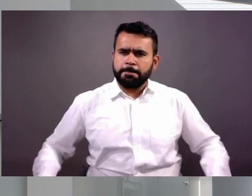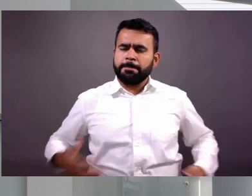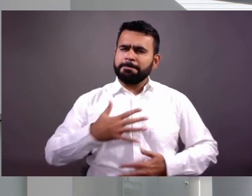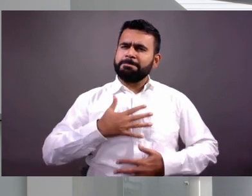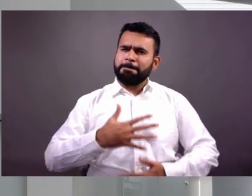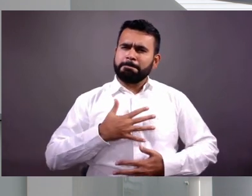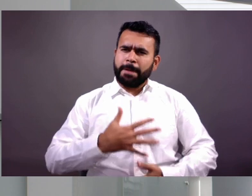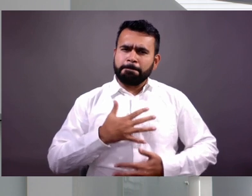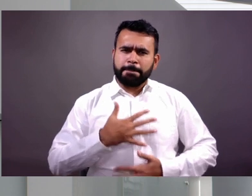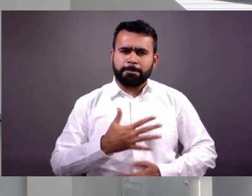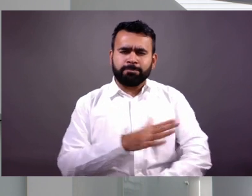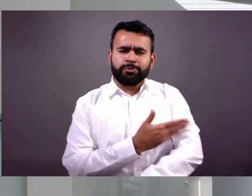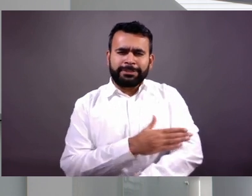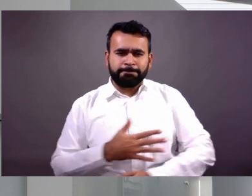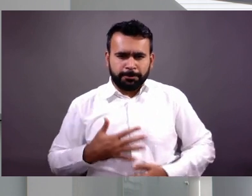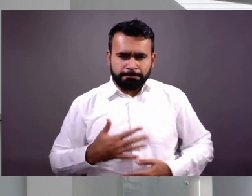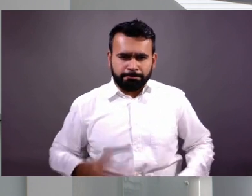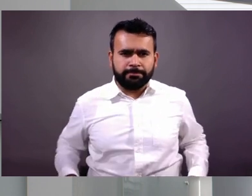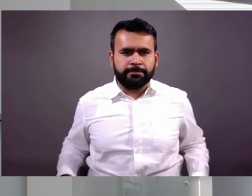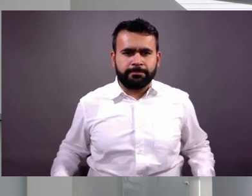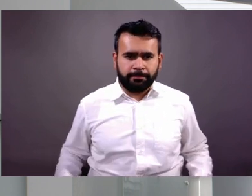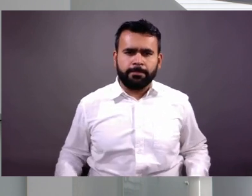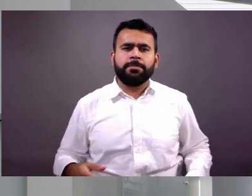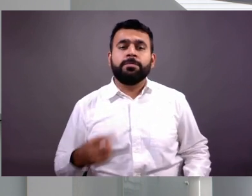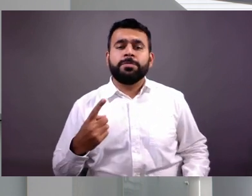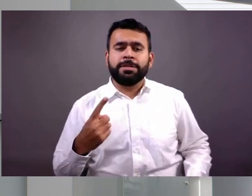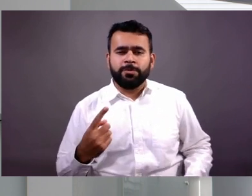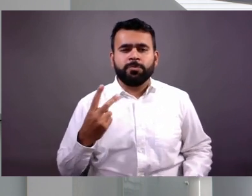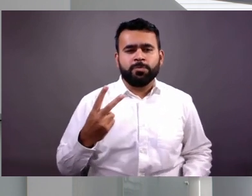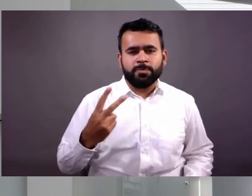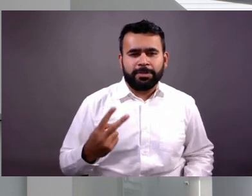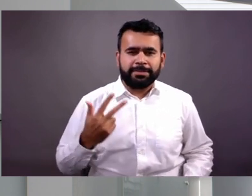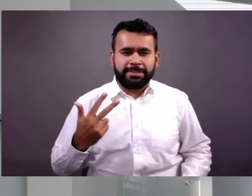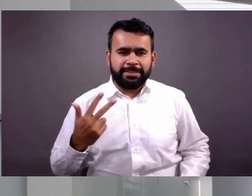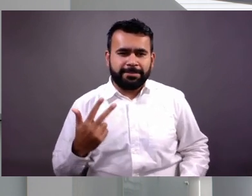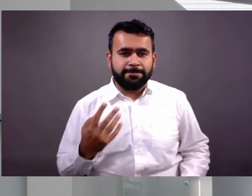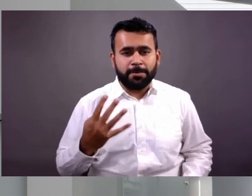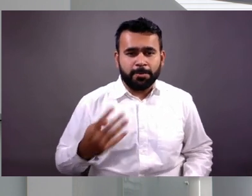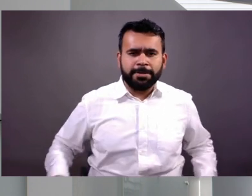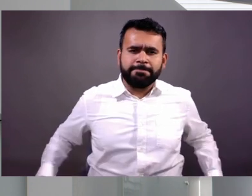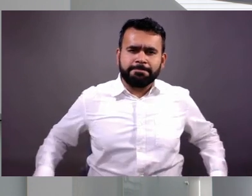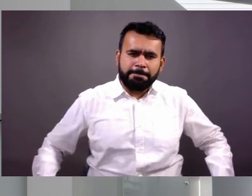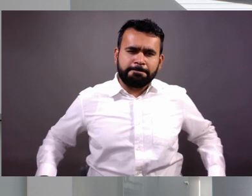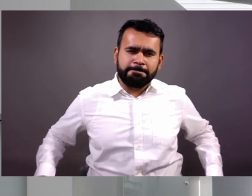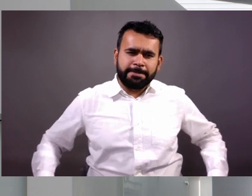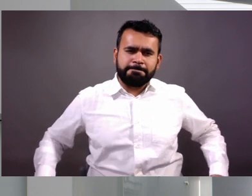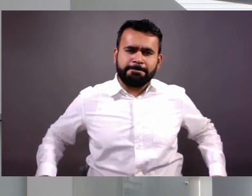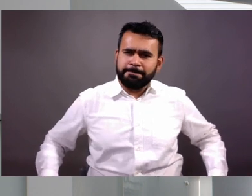forward. So as they do their steps behind me, we can go 1, 2,